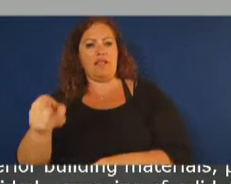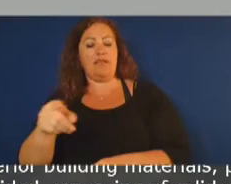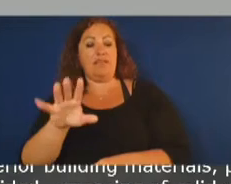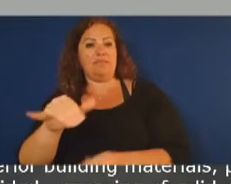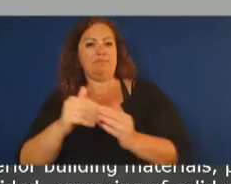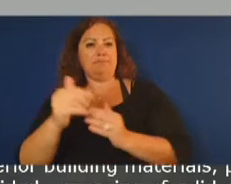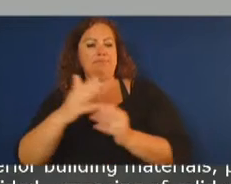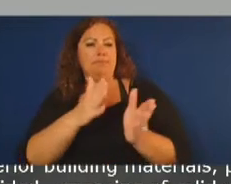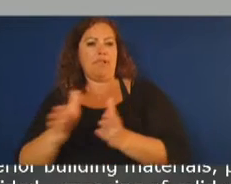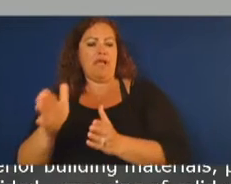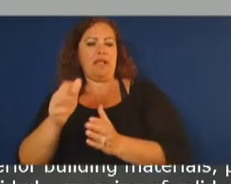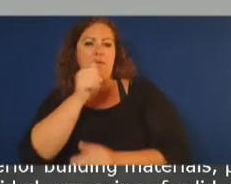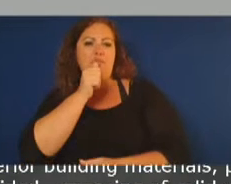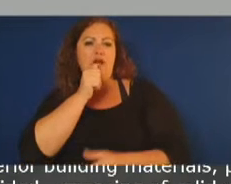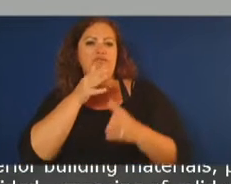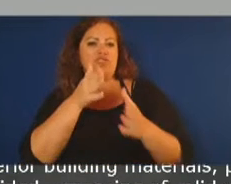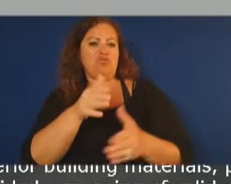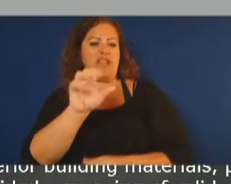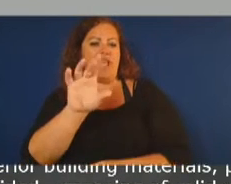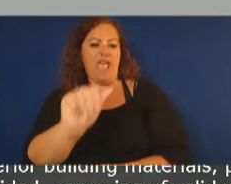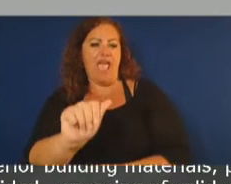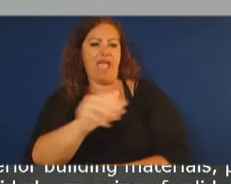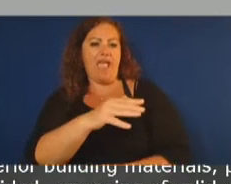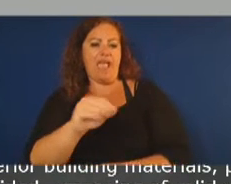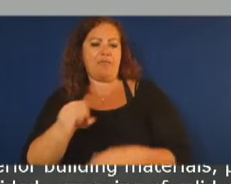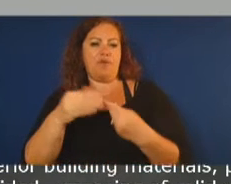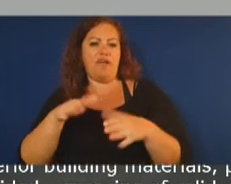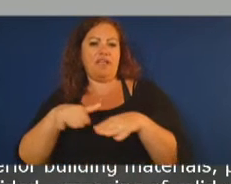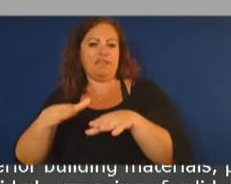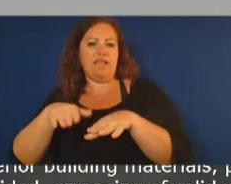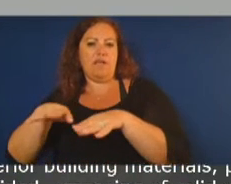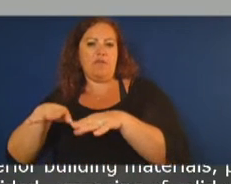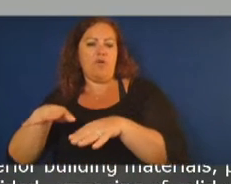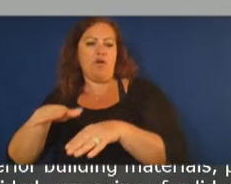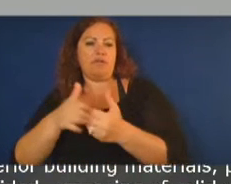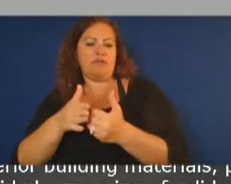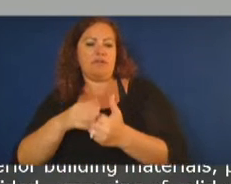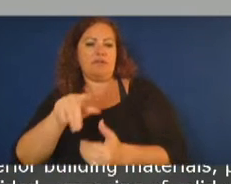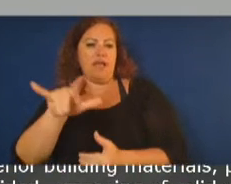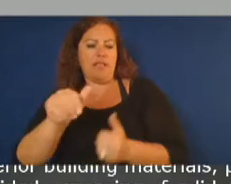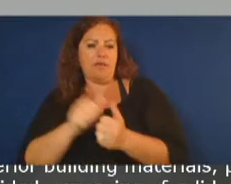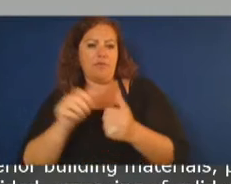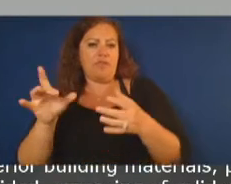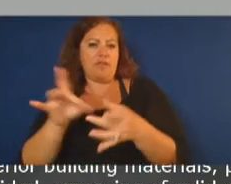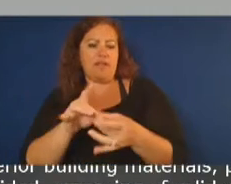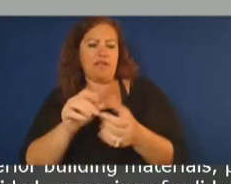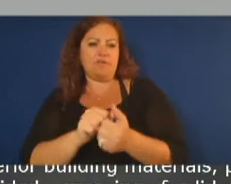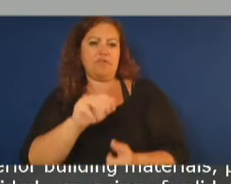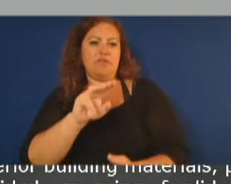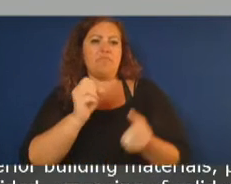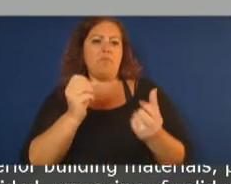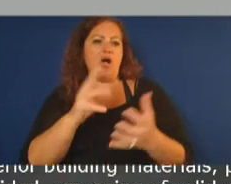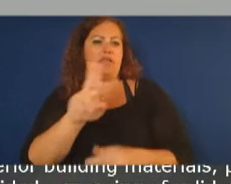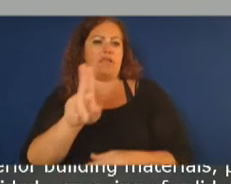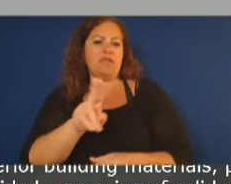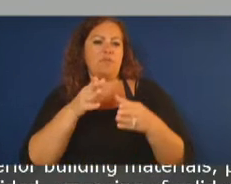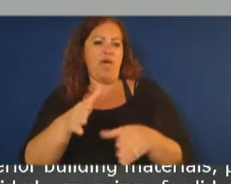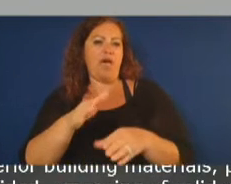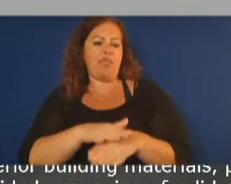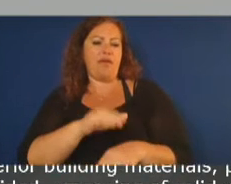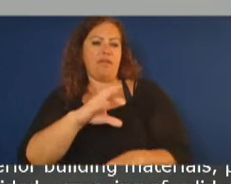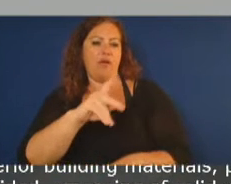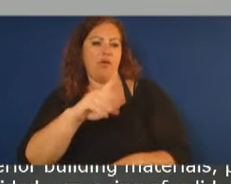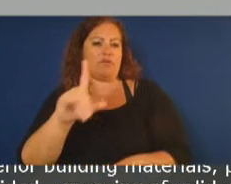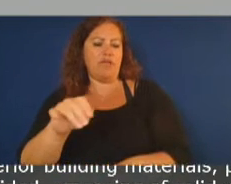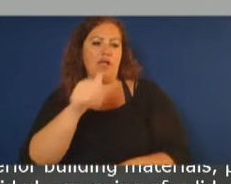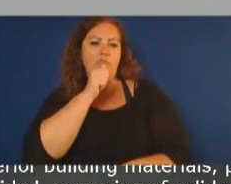private Street a and provide sidewalks along one side of each alley with connections to the multi-use path on Oakdale at private Street a and then